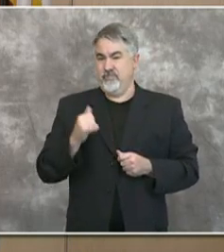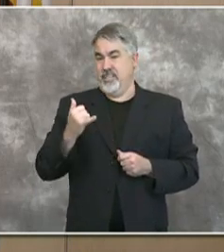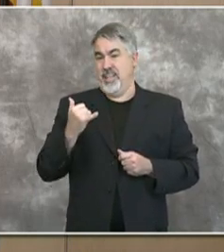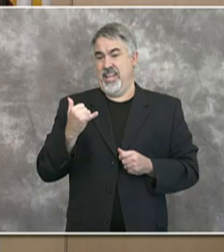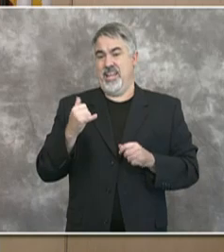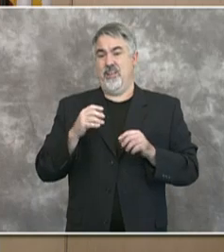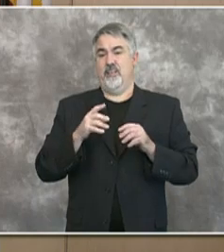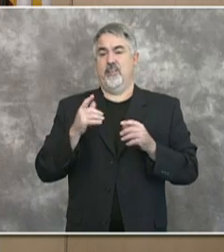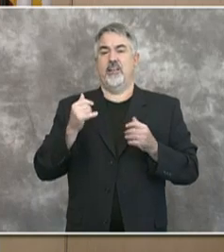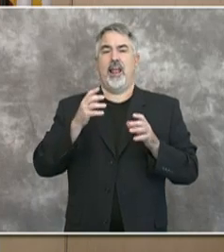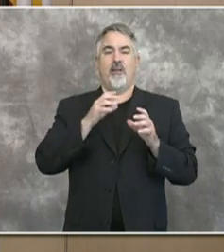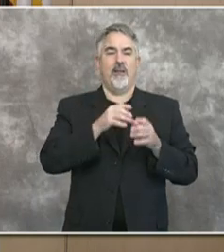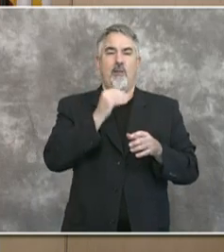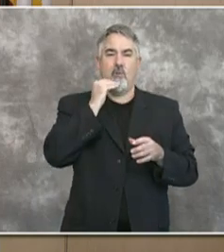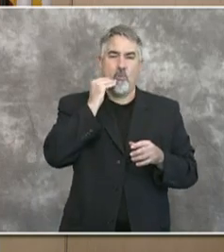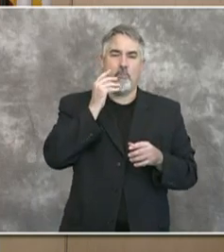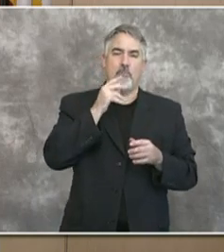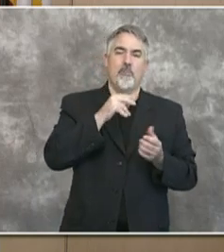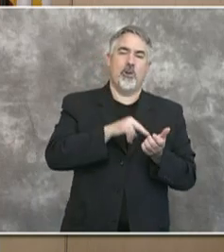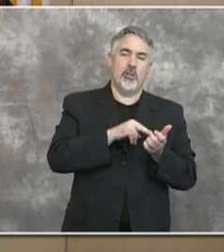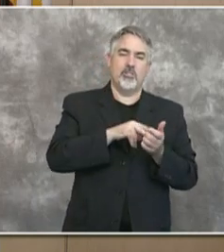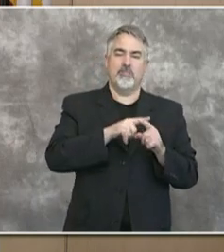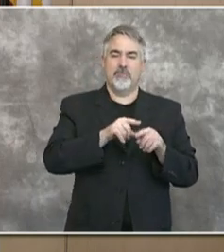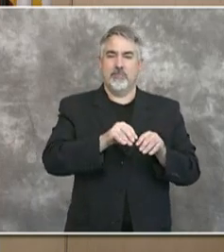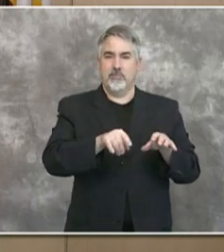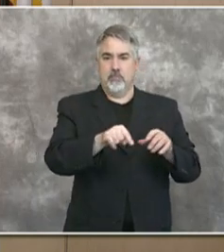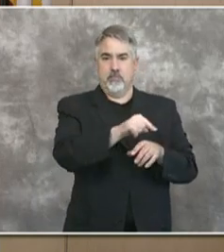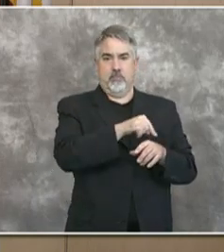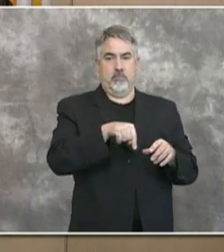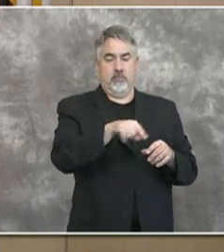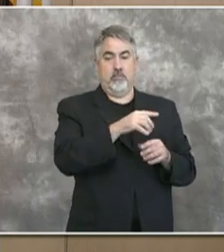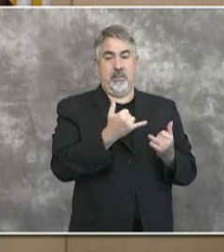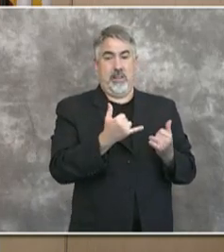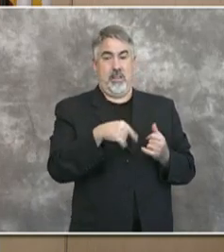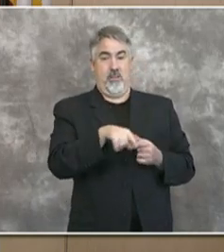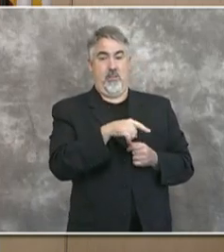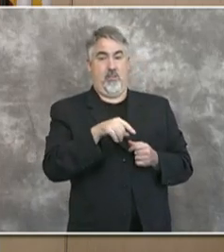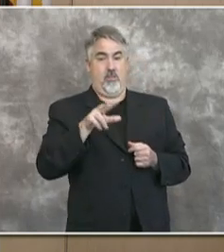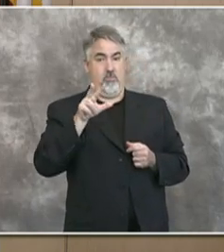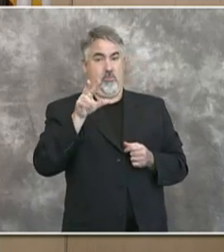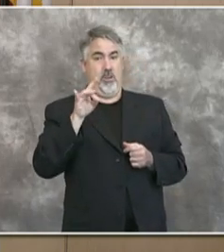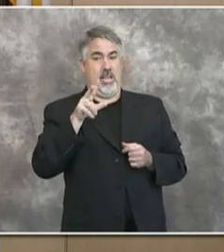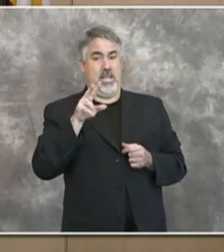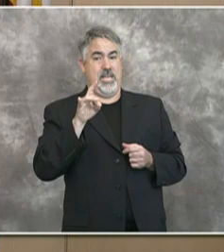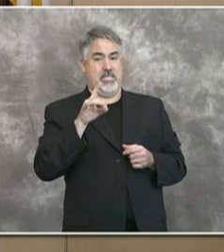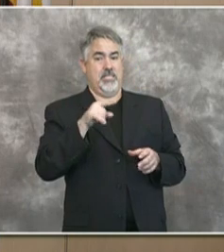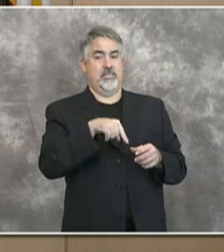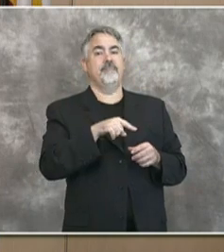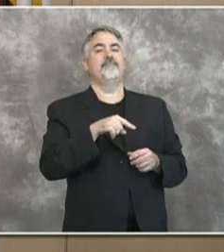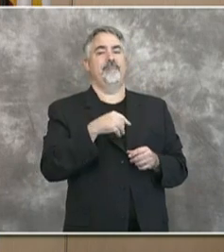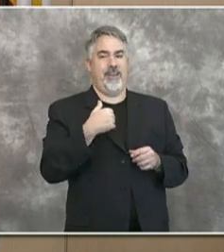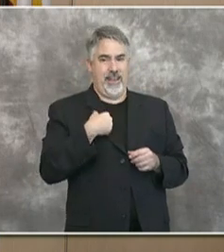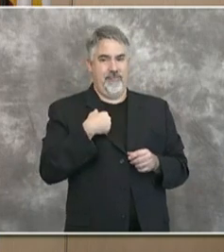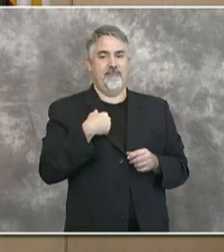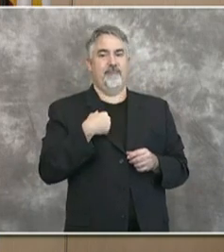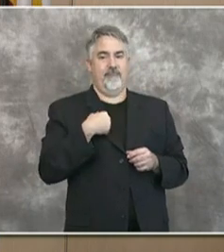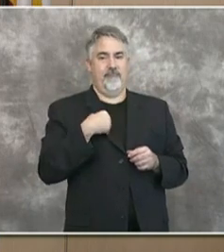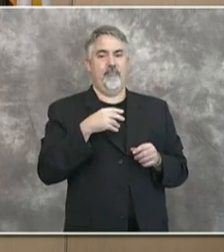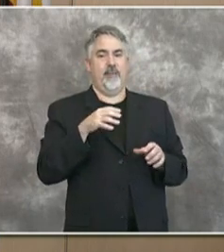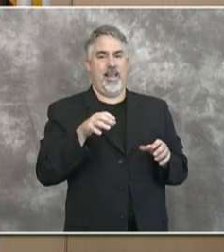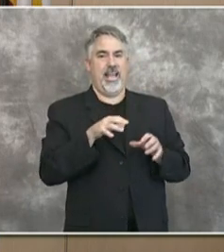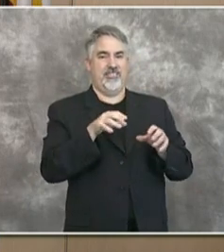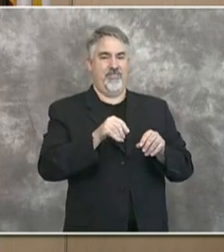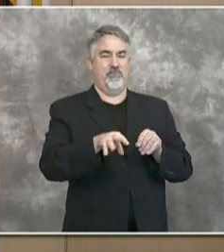community settings, today we are reporting a cumulative total of 38 confirmed active outbreaks and